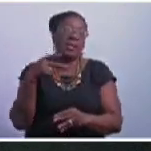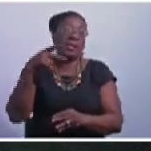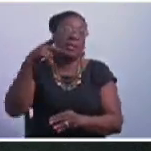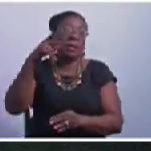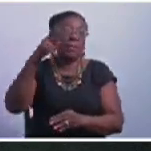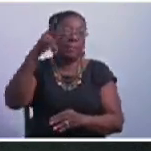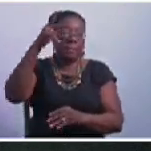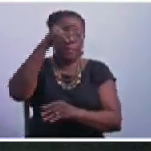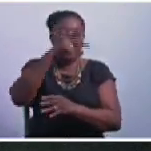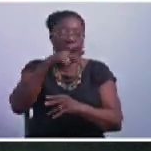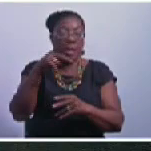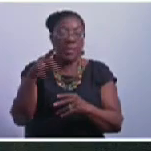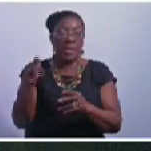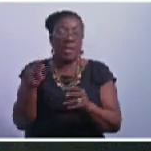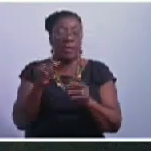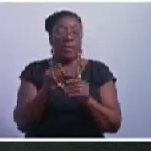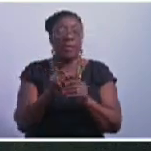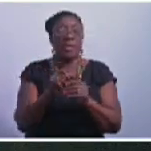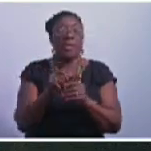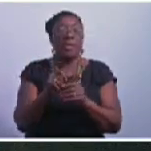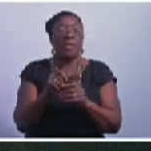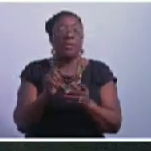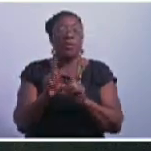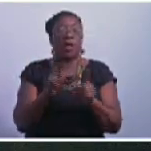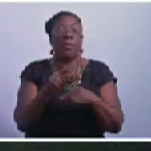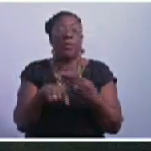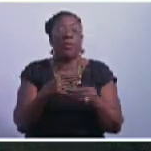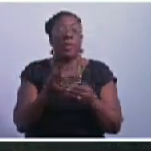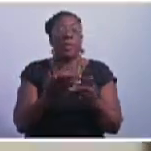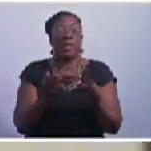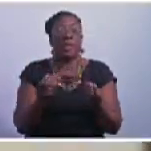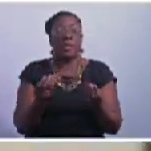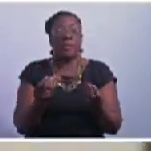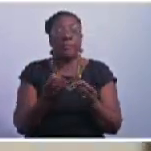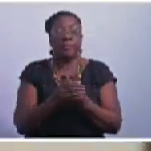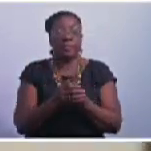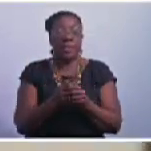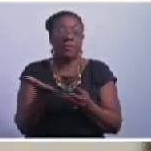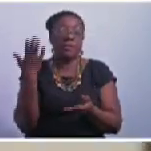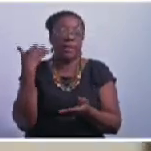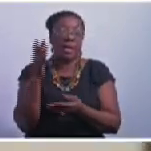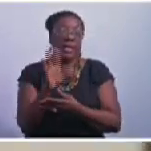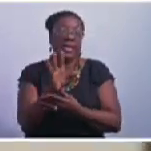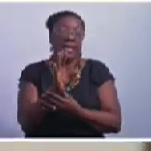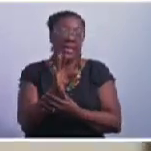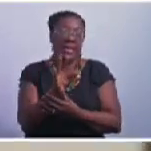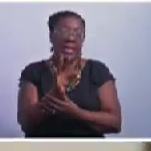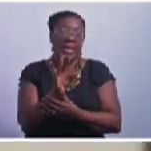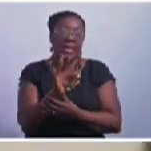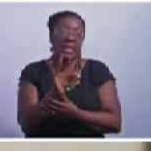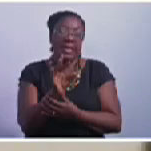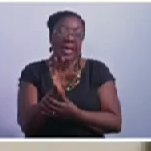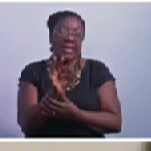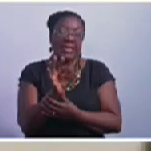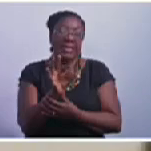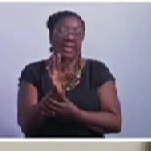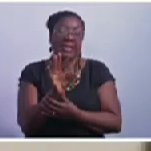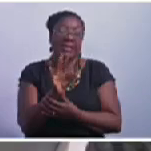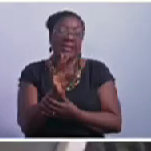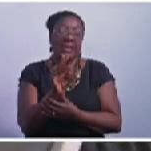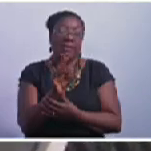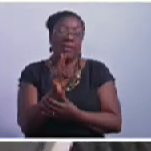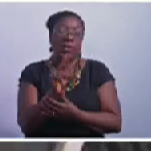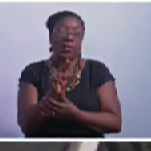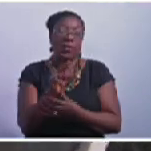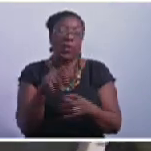in helping to make that a reality. Vern Carey reports. It was back in 1972 when former parliamentarian Phillip Bethel